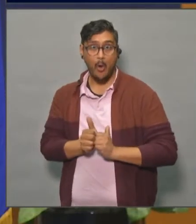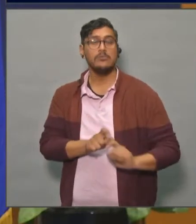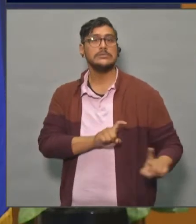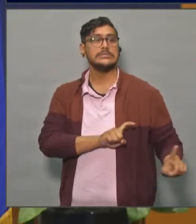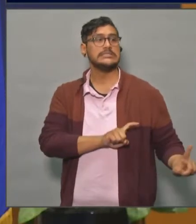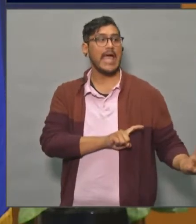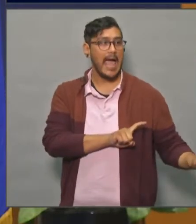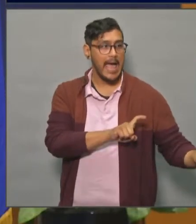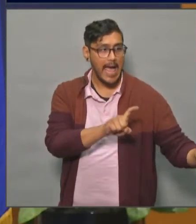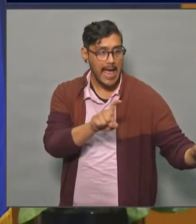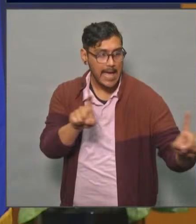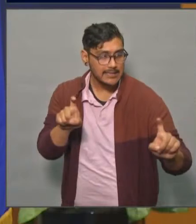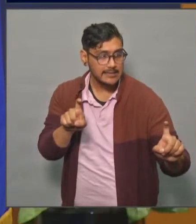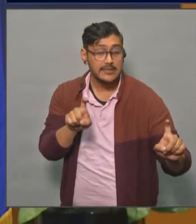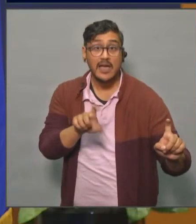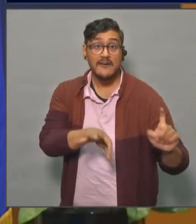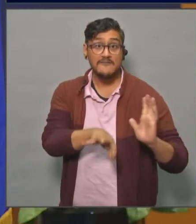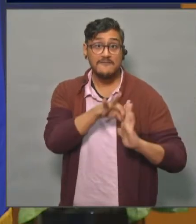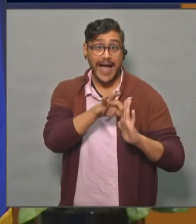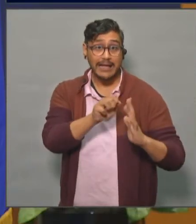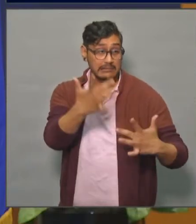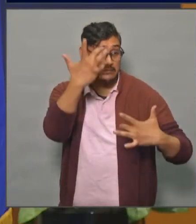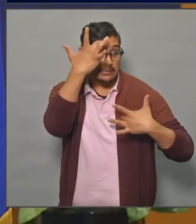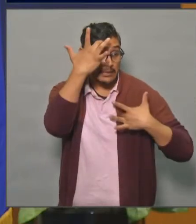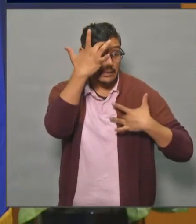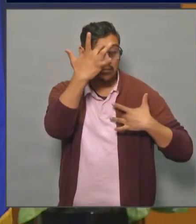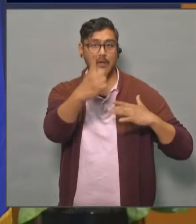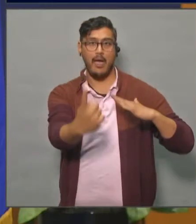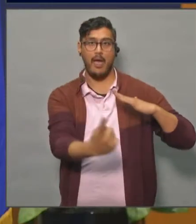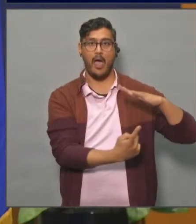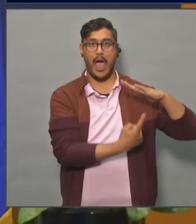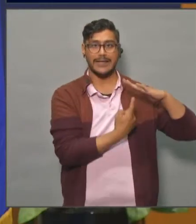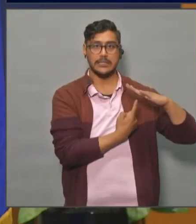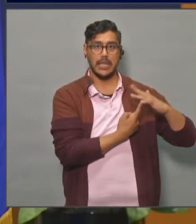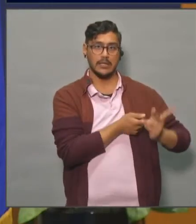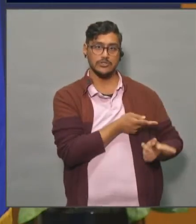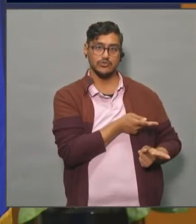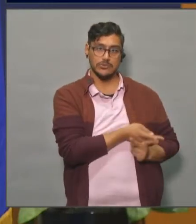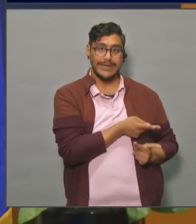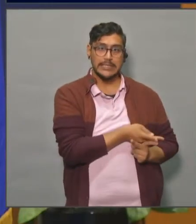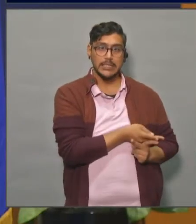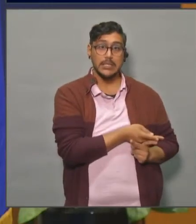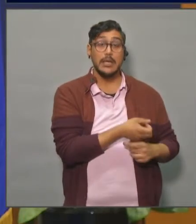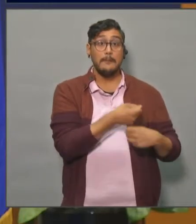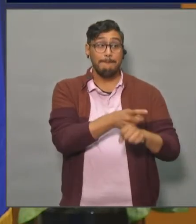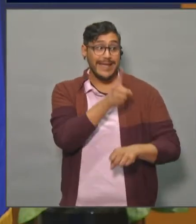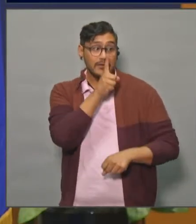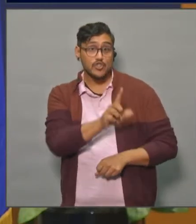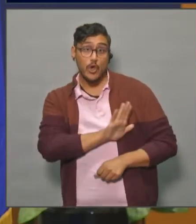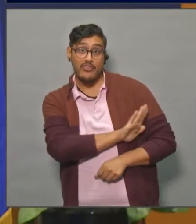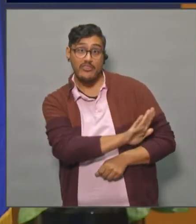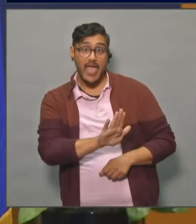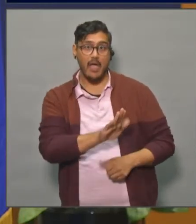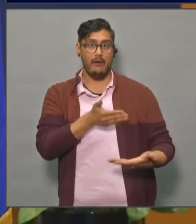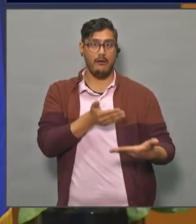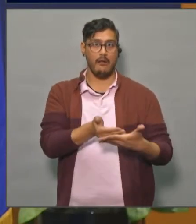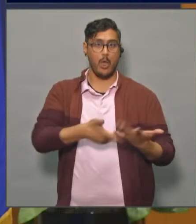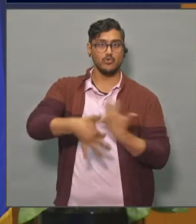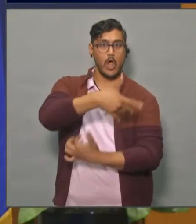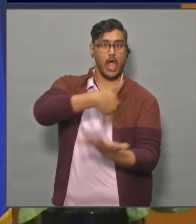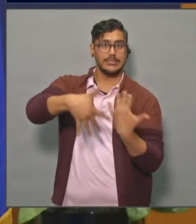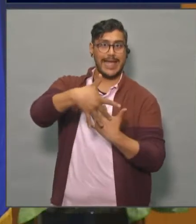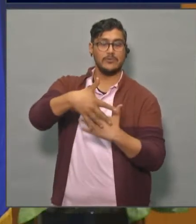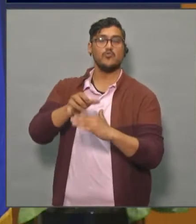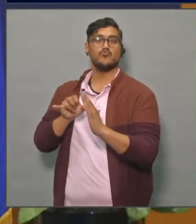people, find those who are positive, isolate and treat the people who are positive, and then make sure that their close contacts are being